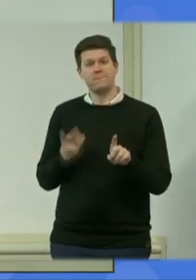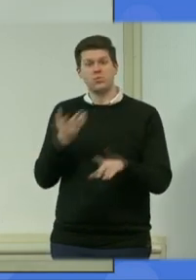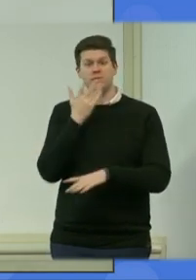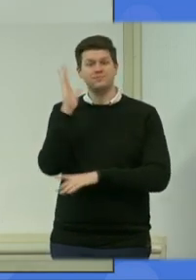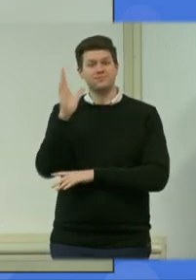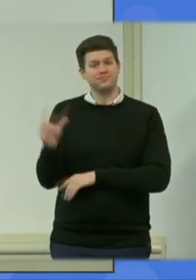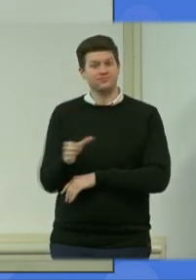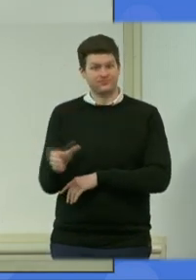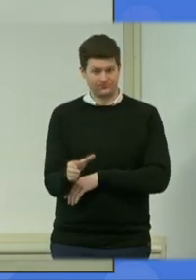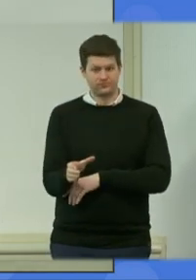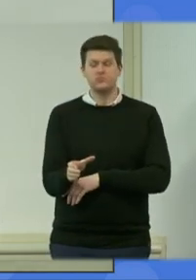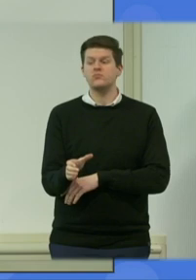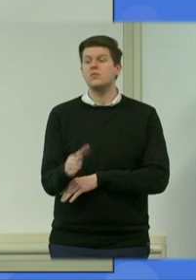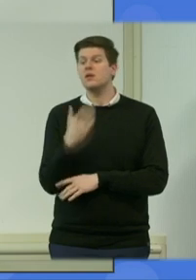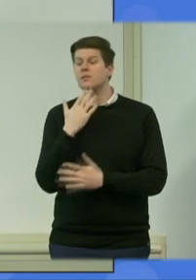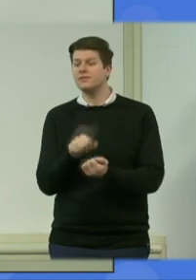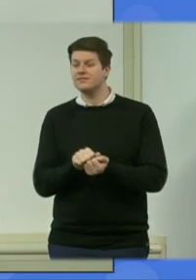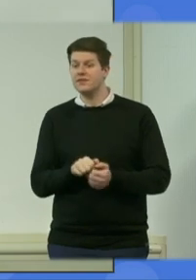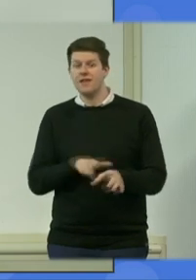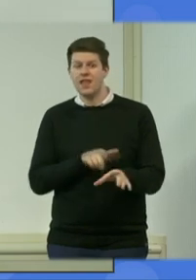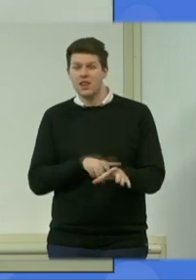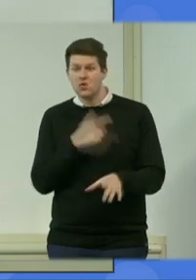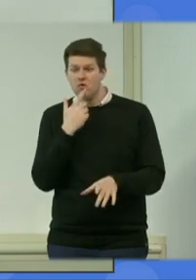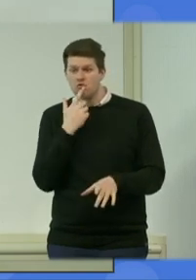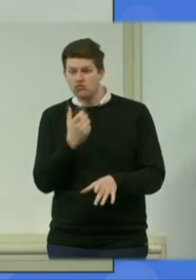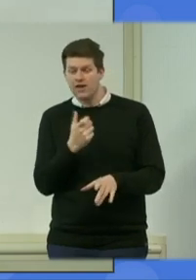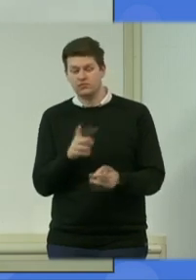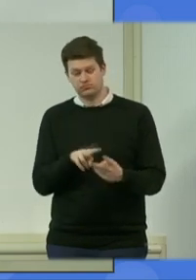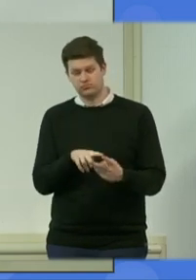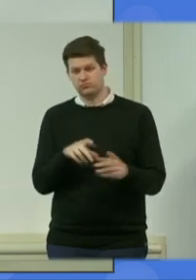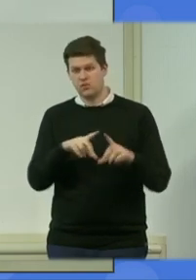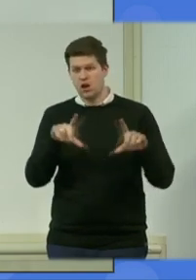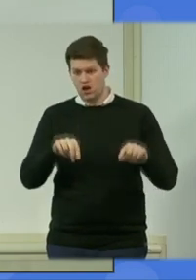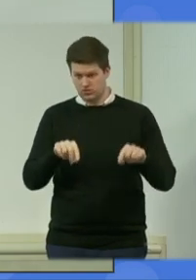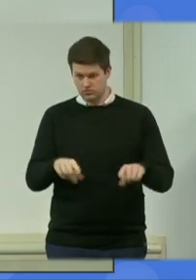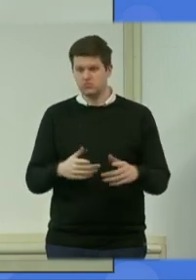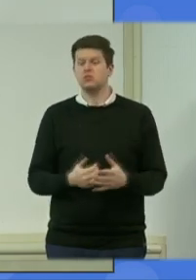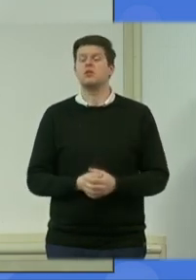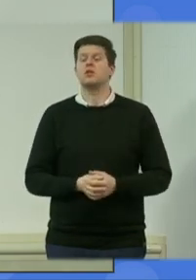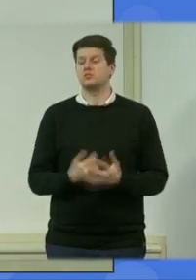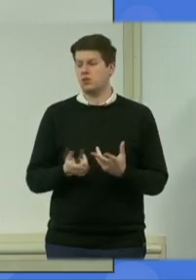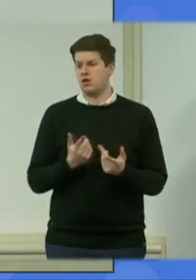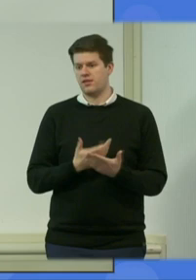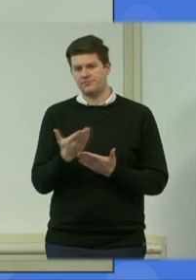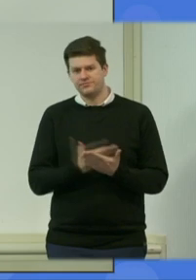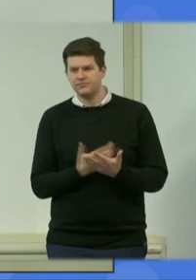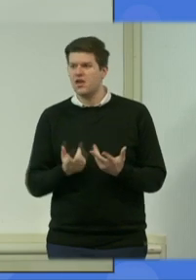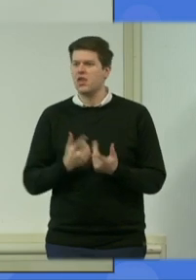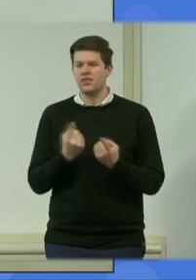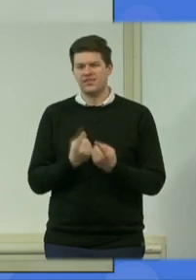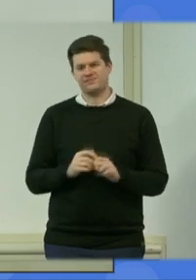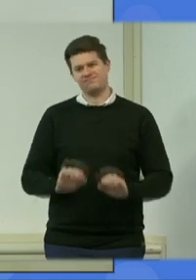later, as well as your personal reflection sheets, which you may want to refer to in the next sessions, and anything else that you've brought with you,